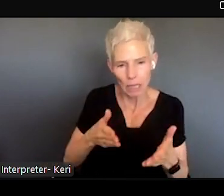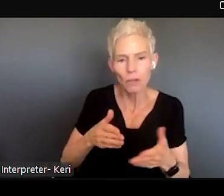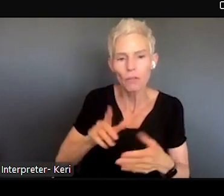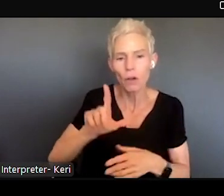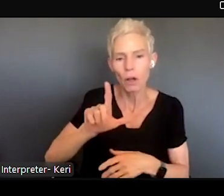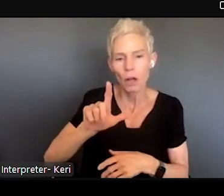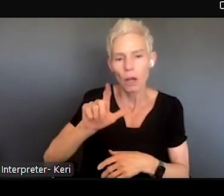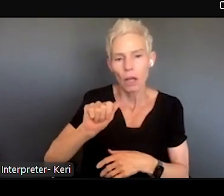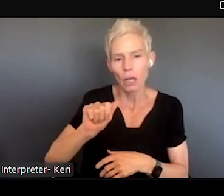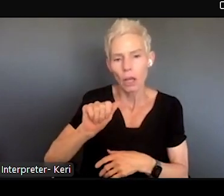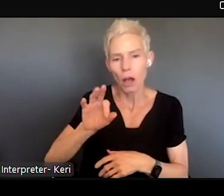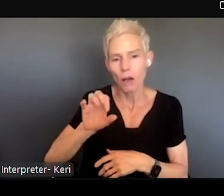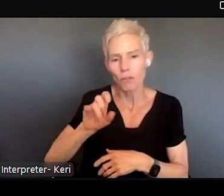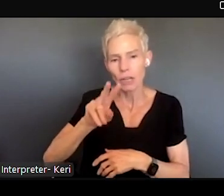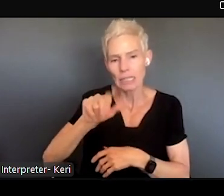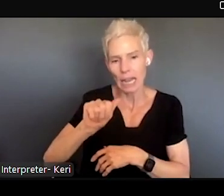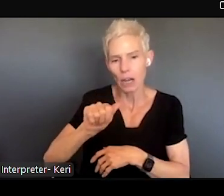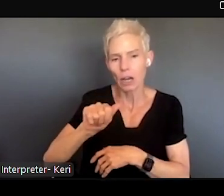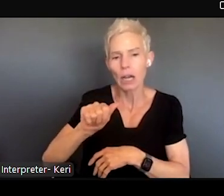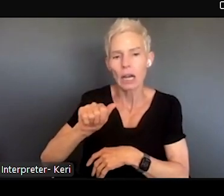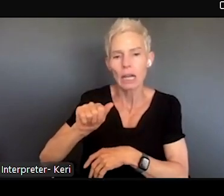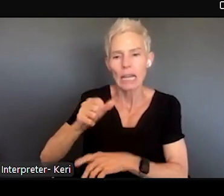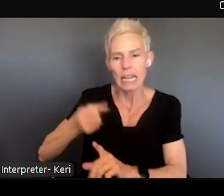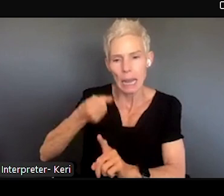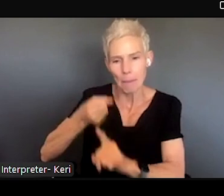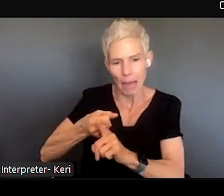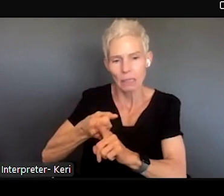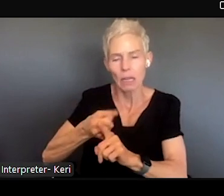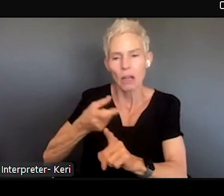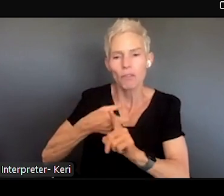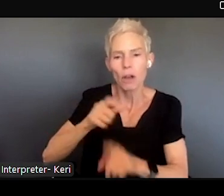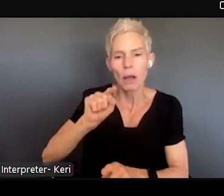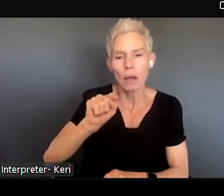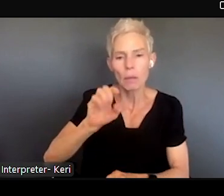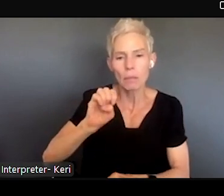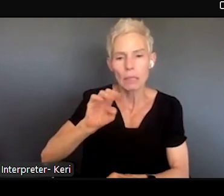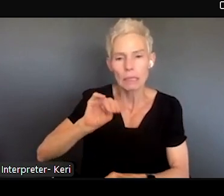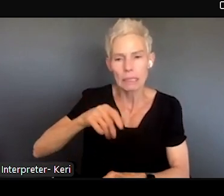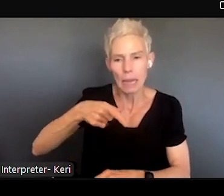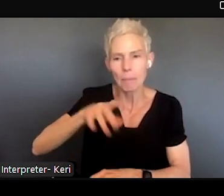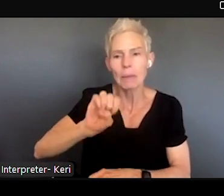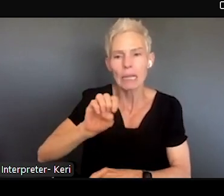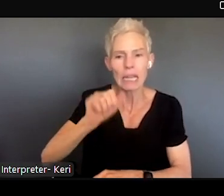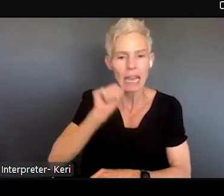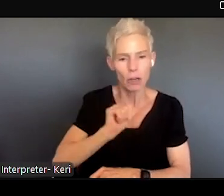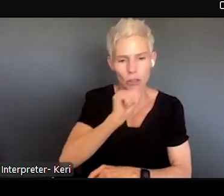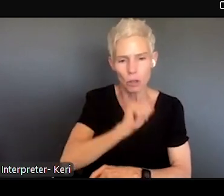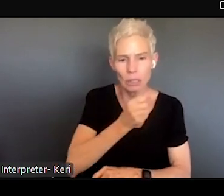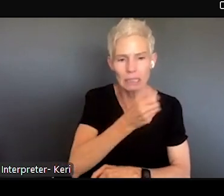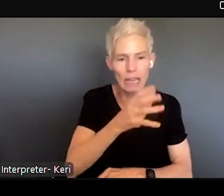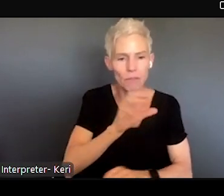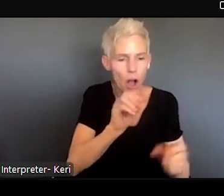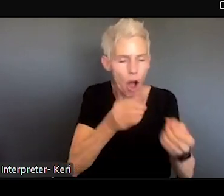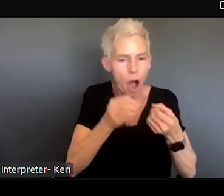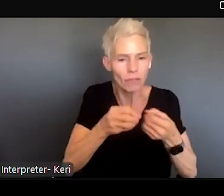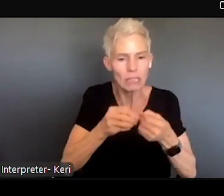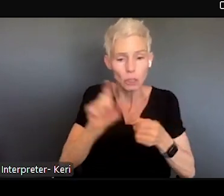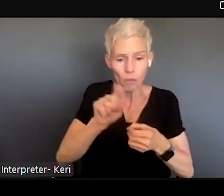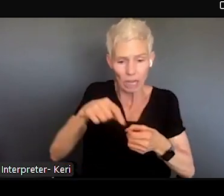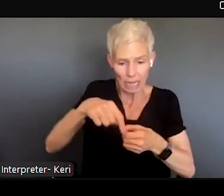and I'm out of Tempe, Arizona. We do have several offices in the outskirts of